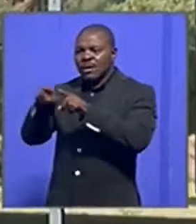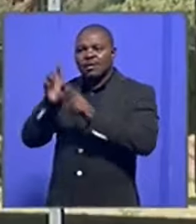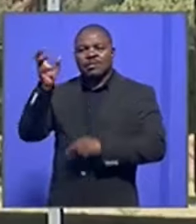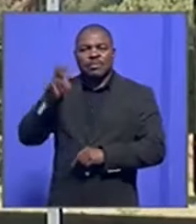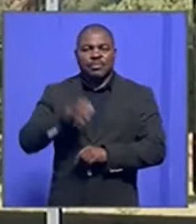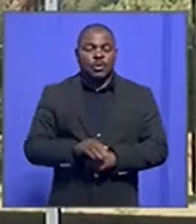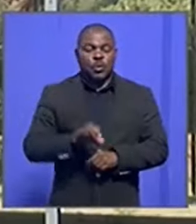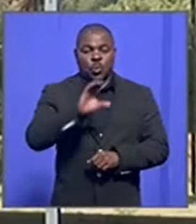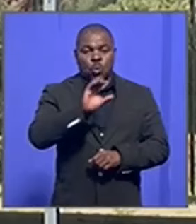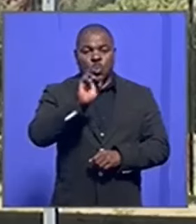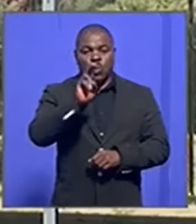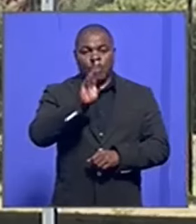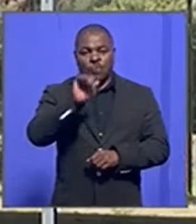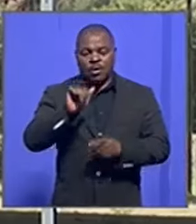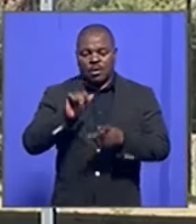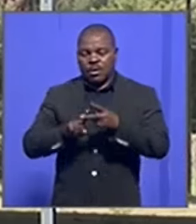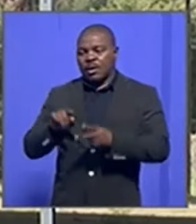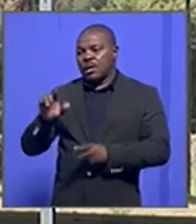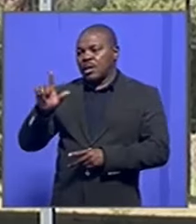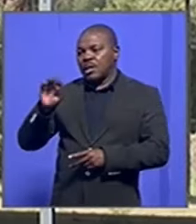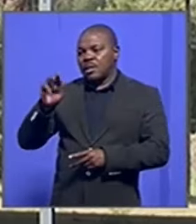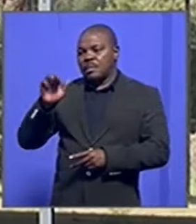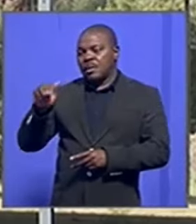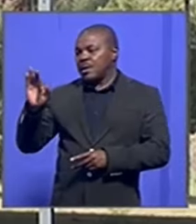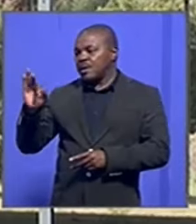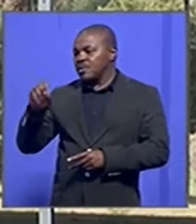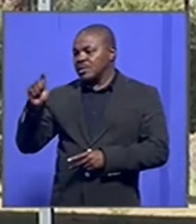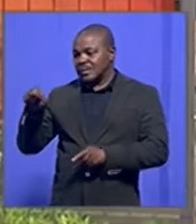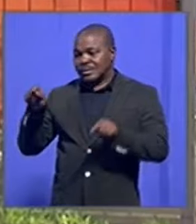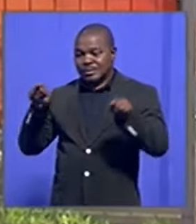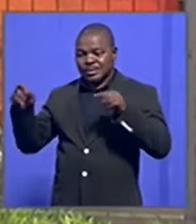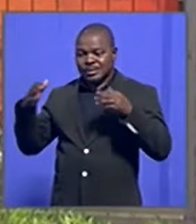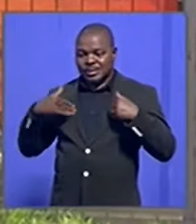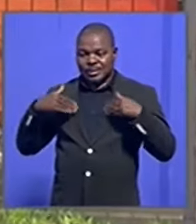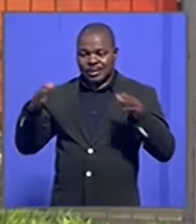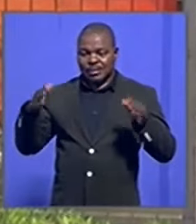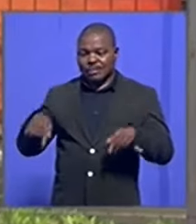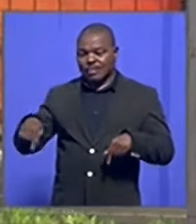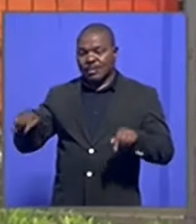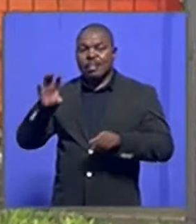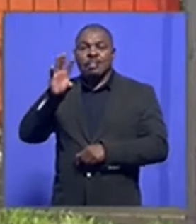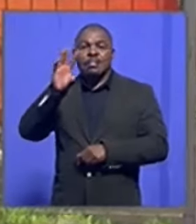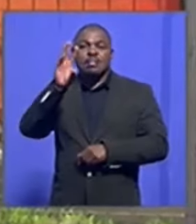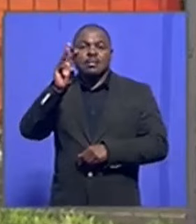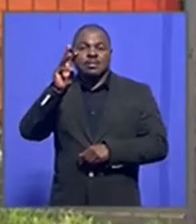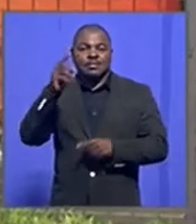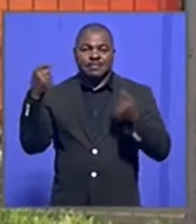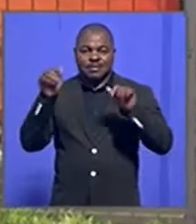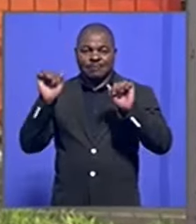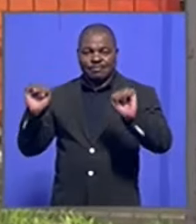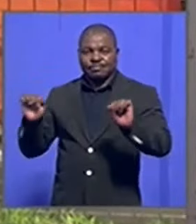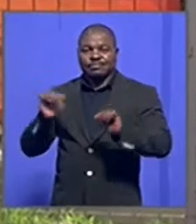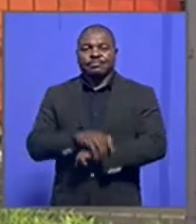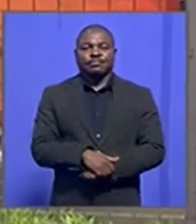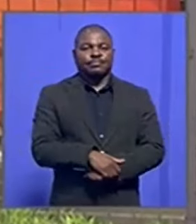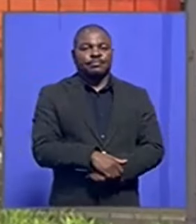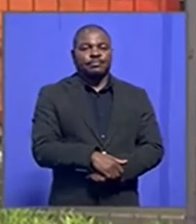Khufa fest le lemo fest di tla thankgolola moletlo wa bone ka labone. Kamogelo Seekwe, dikgang tsa